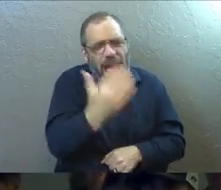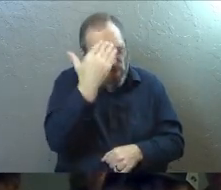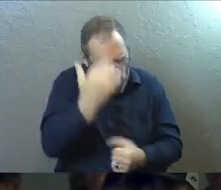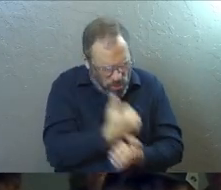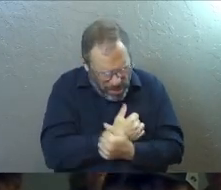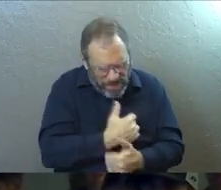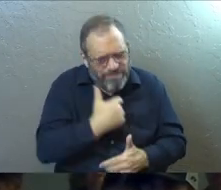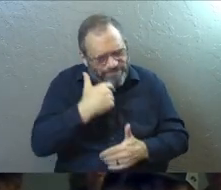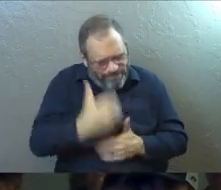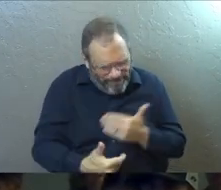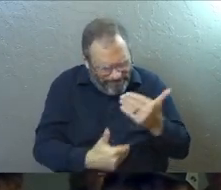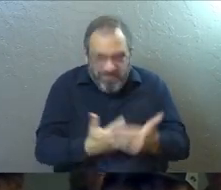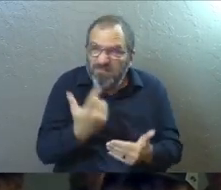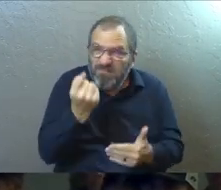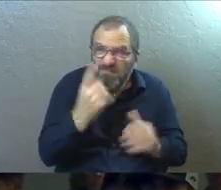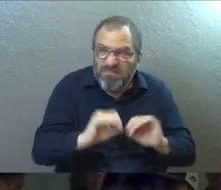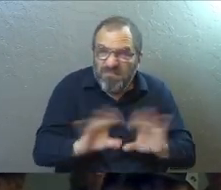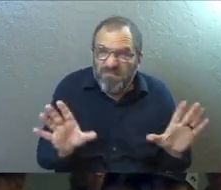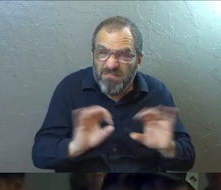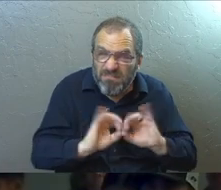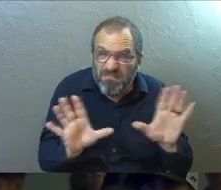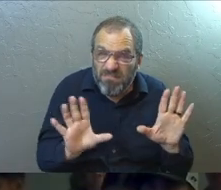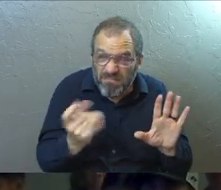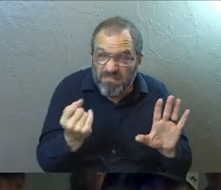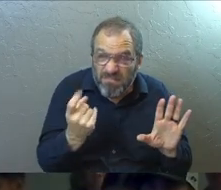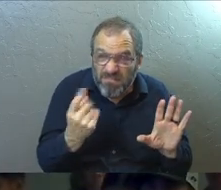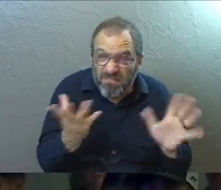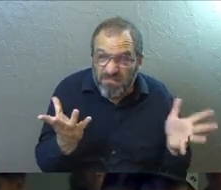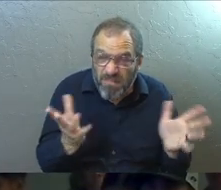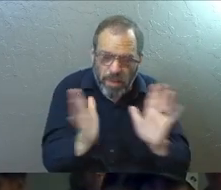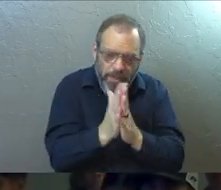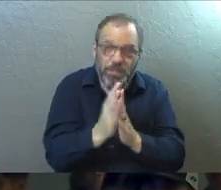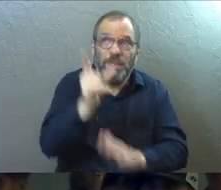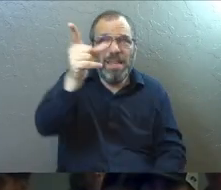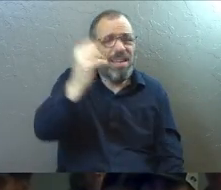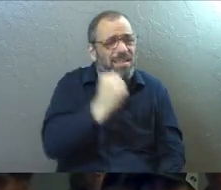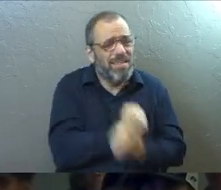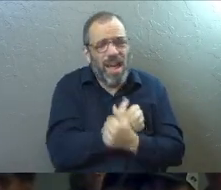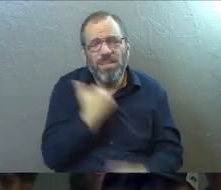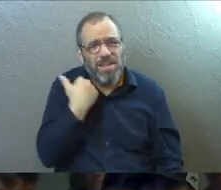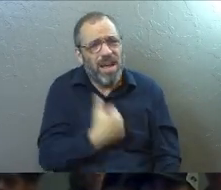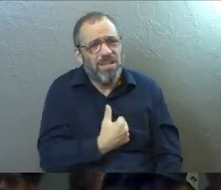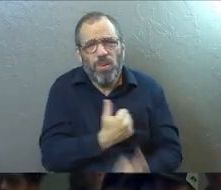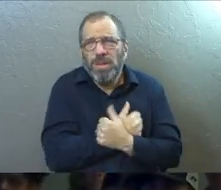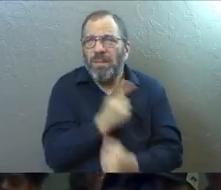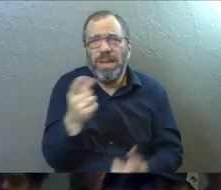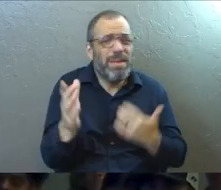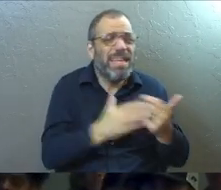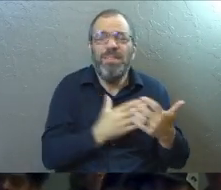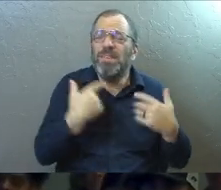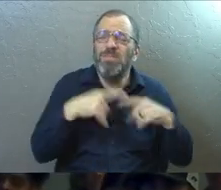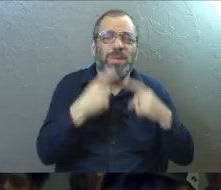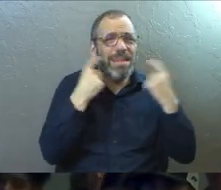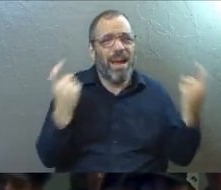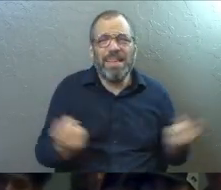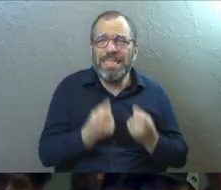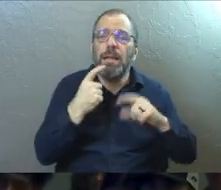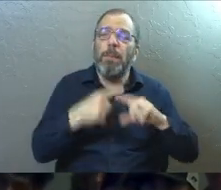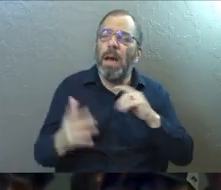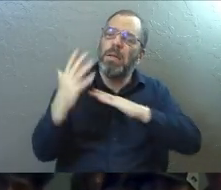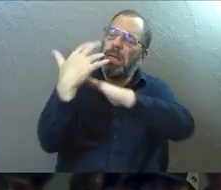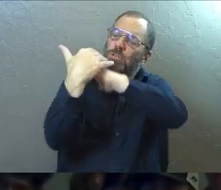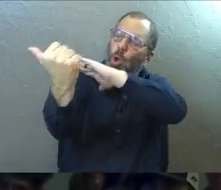me. Let's keep going. Does that make sense today, church? Right? Our God loves us and we can love him even in our brokenness. But